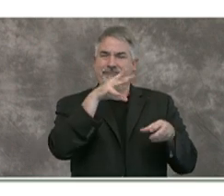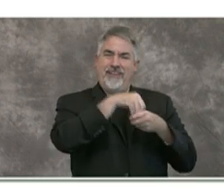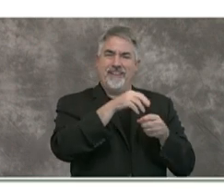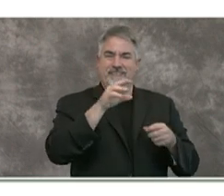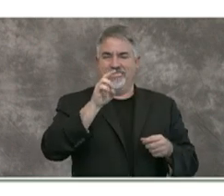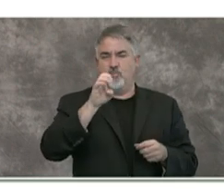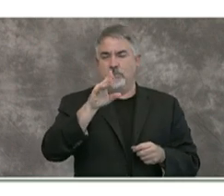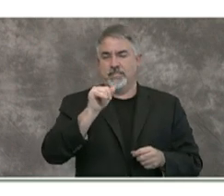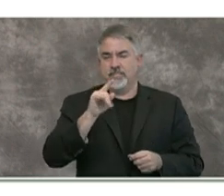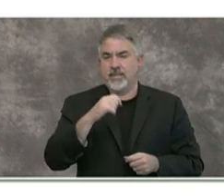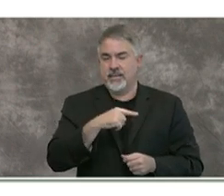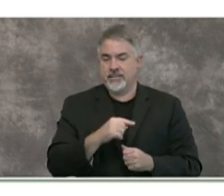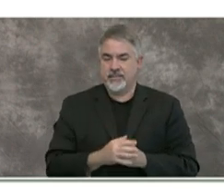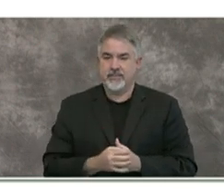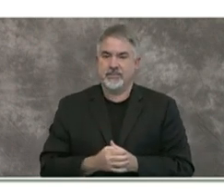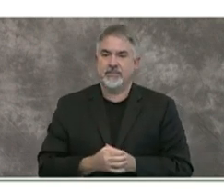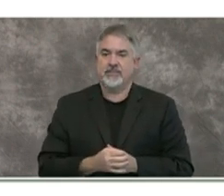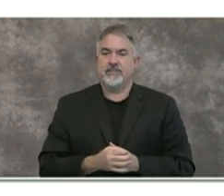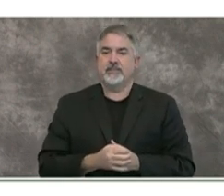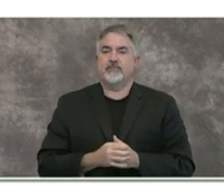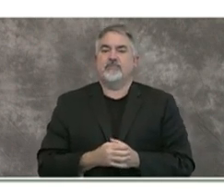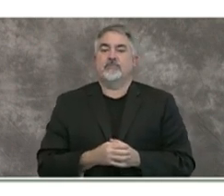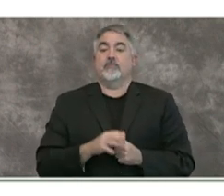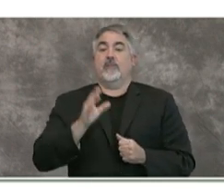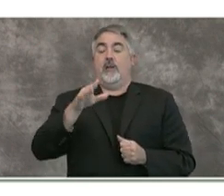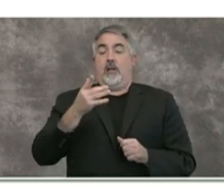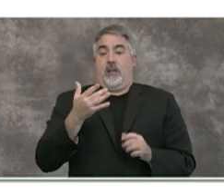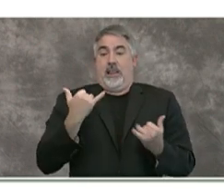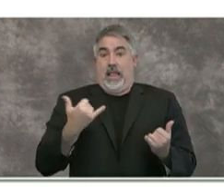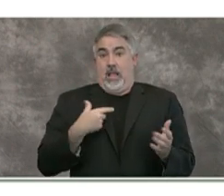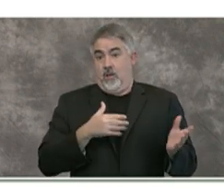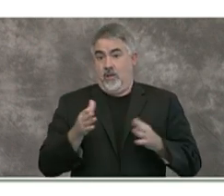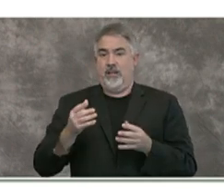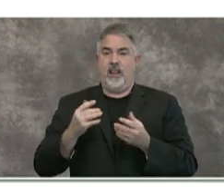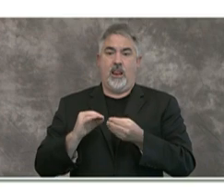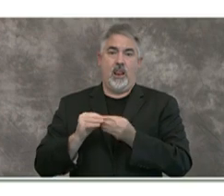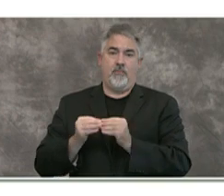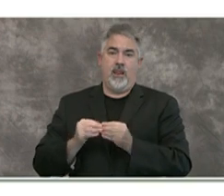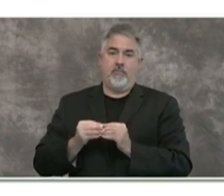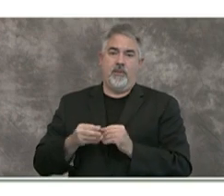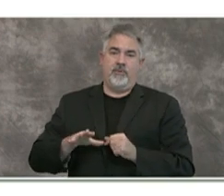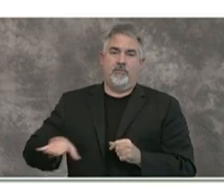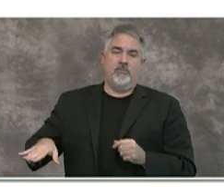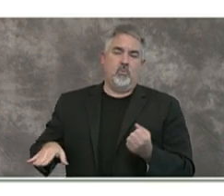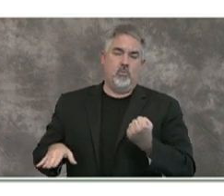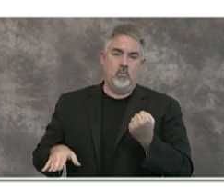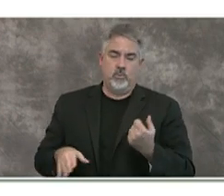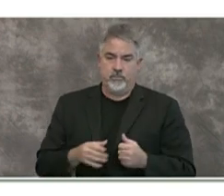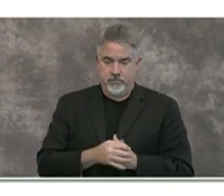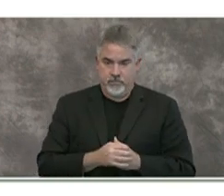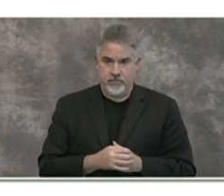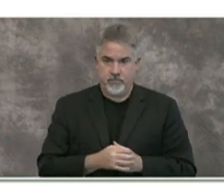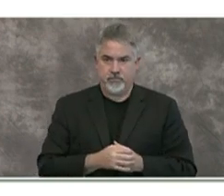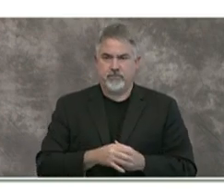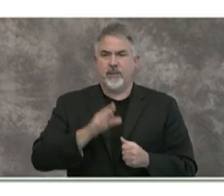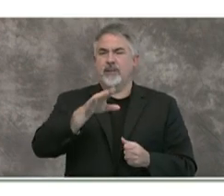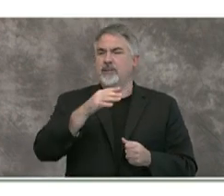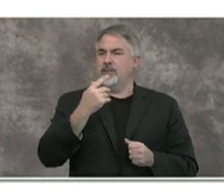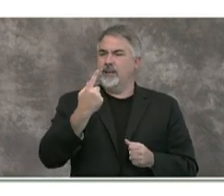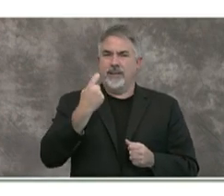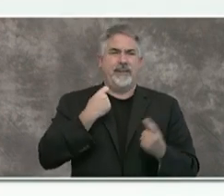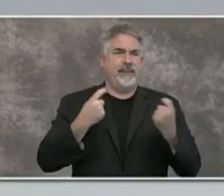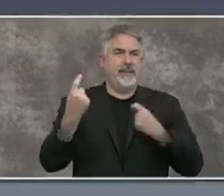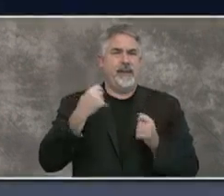forward. Real quick, before we get into the numbers and the charts for today, we've been asked a number of times in